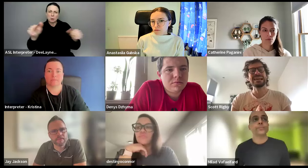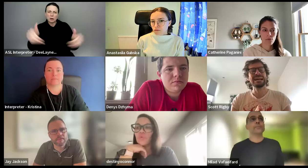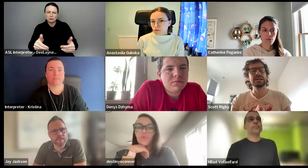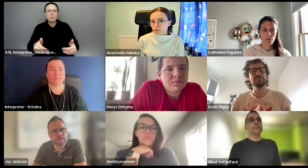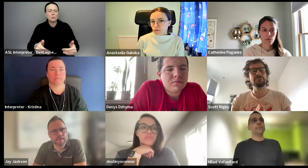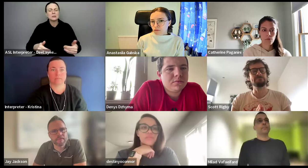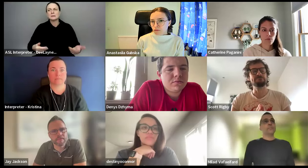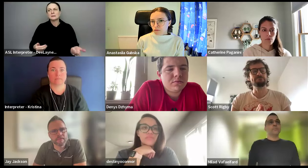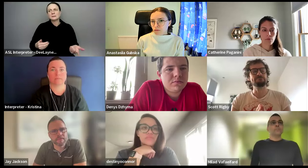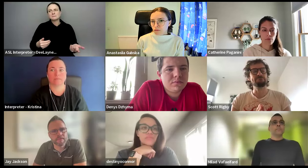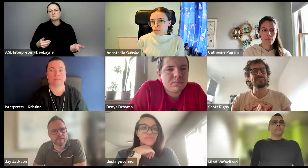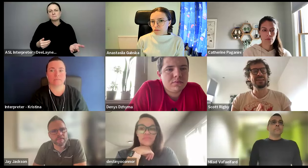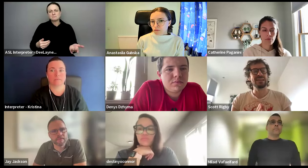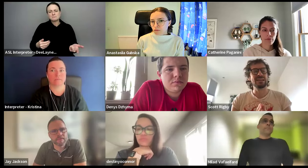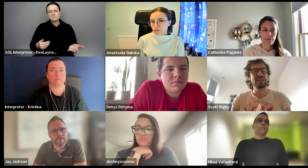this,